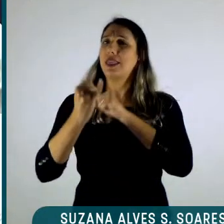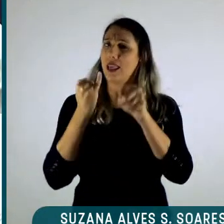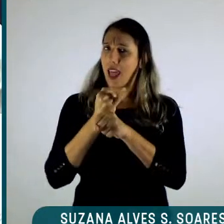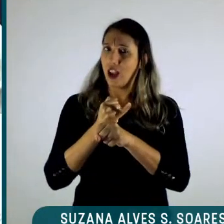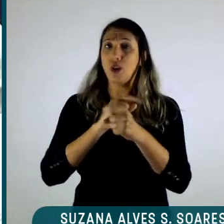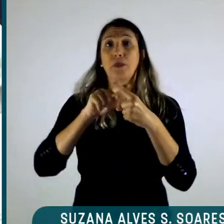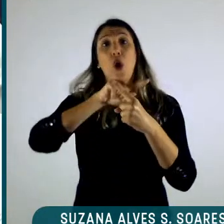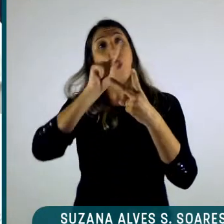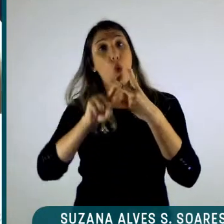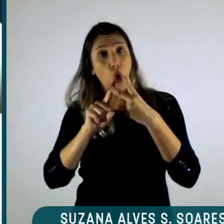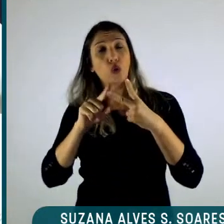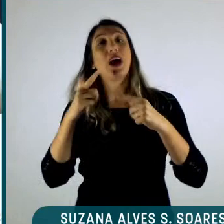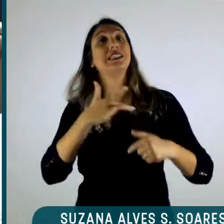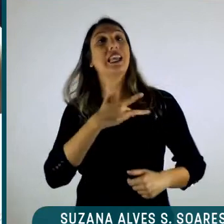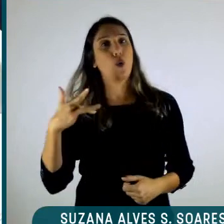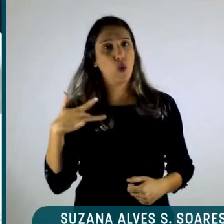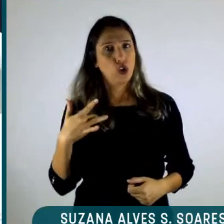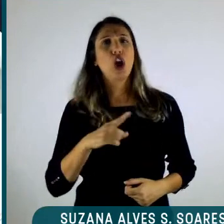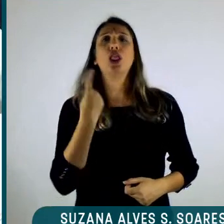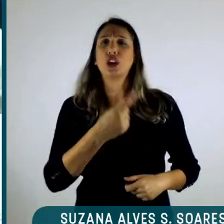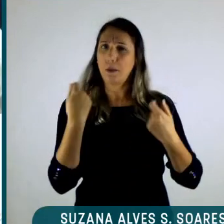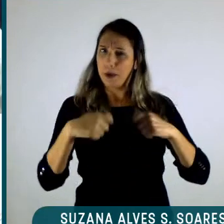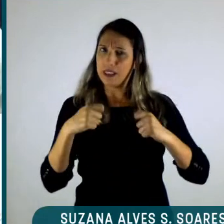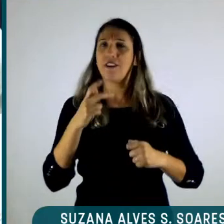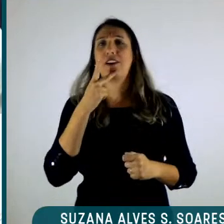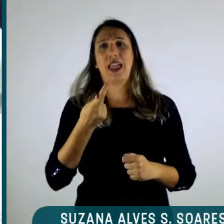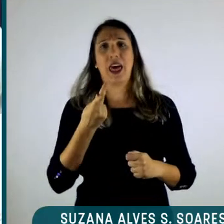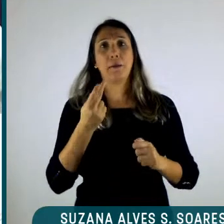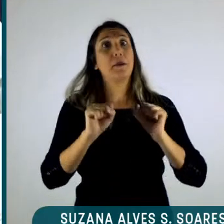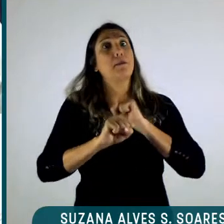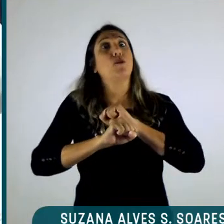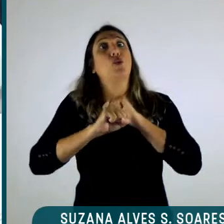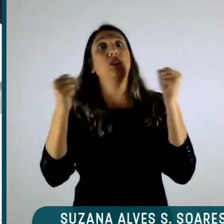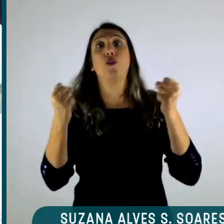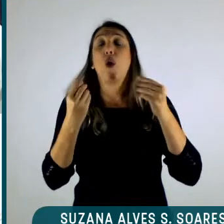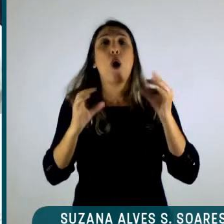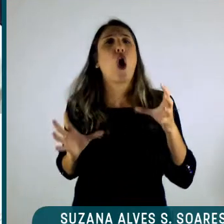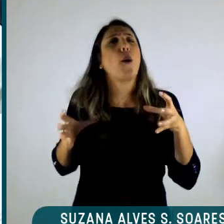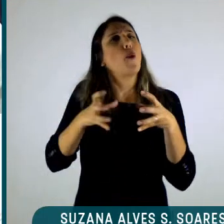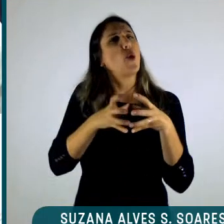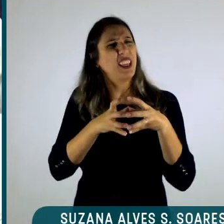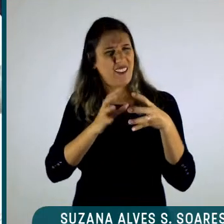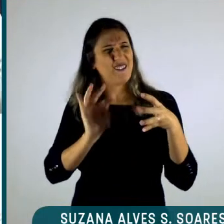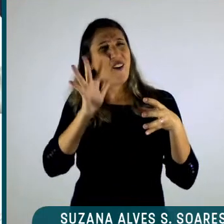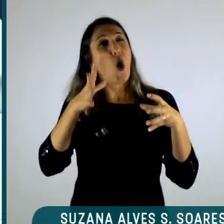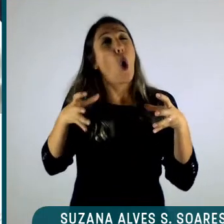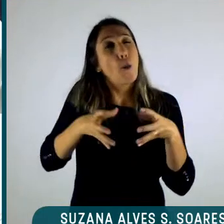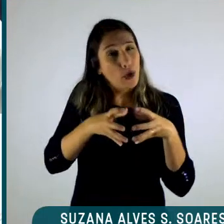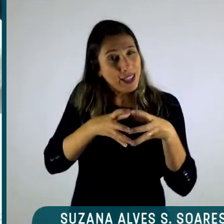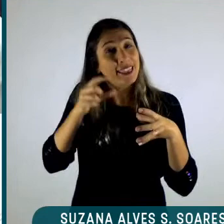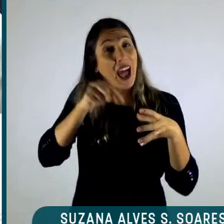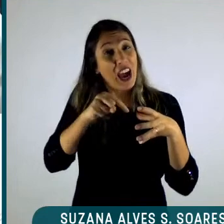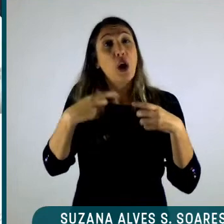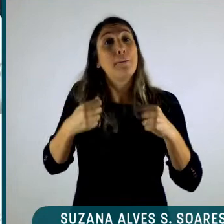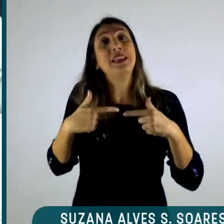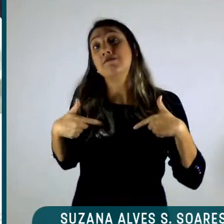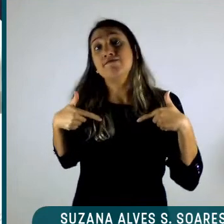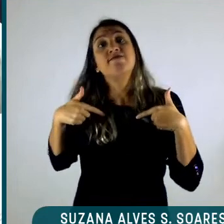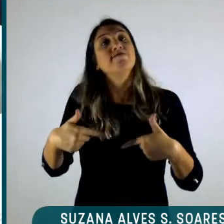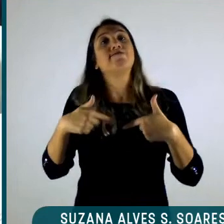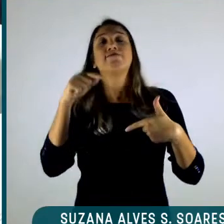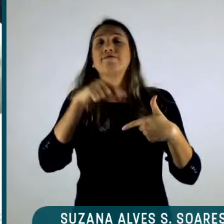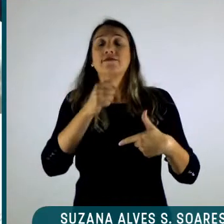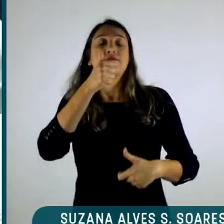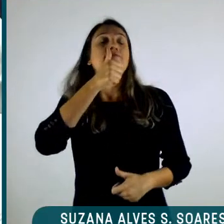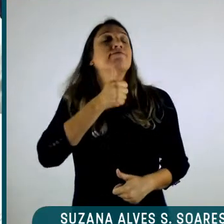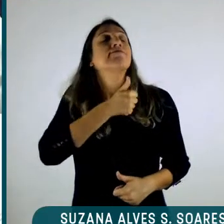internet, the second one, I think is healthcare. We must talk about that. It's not possible that the community may have to